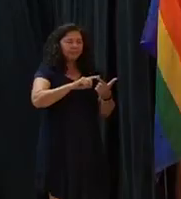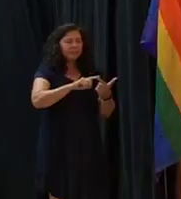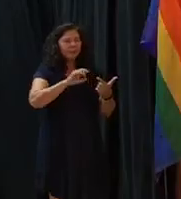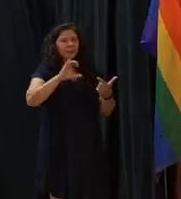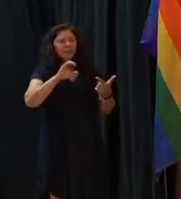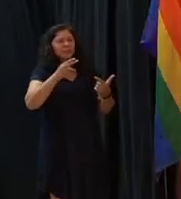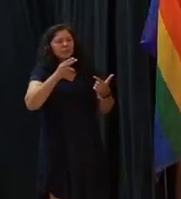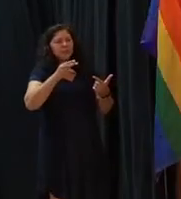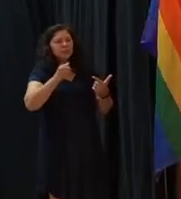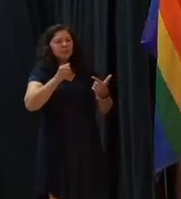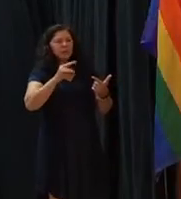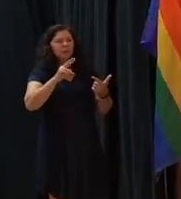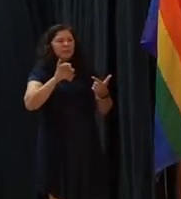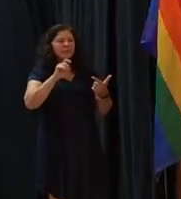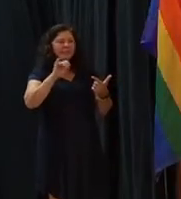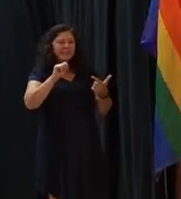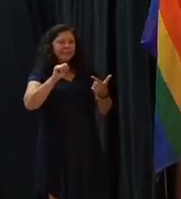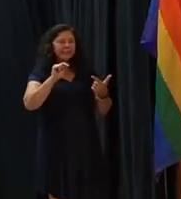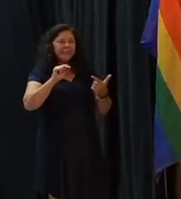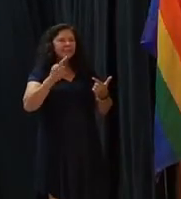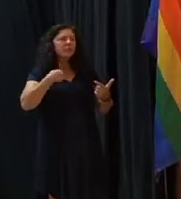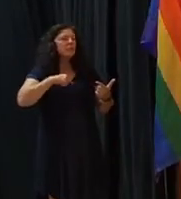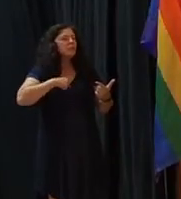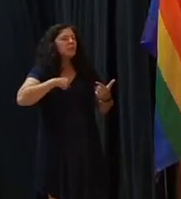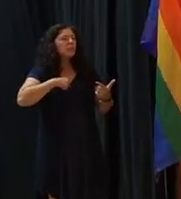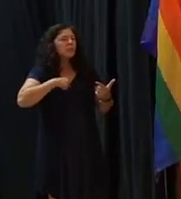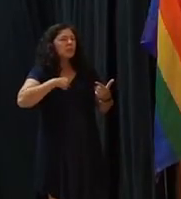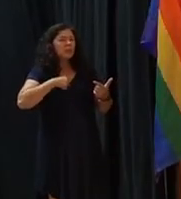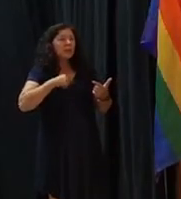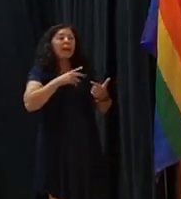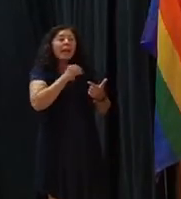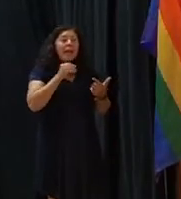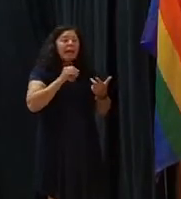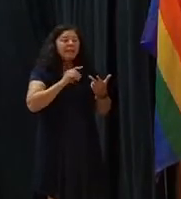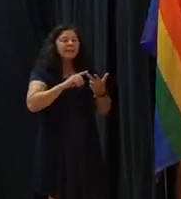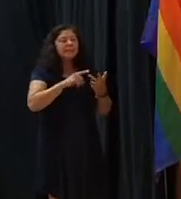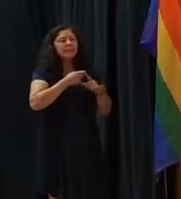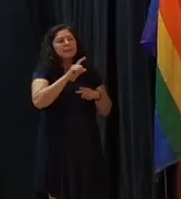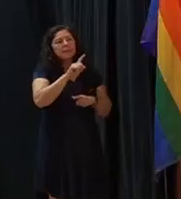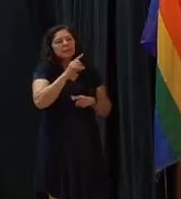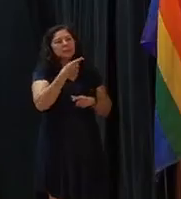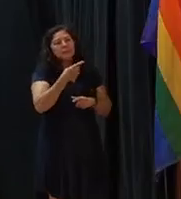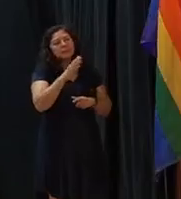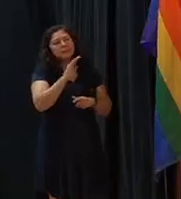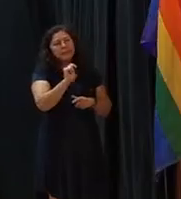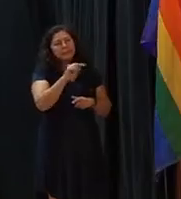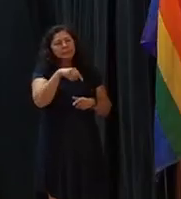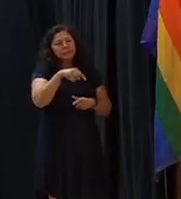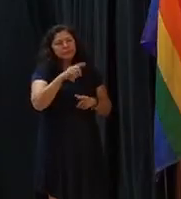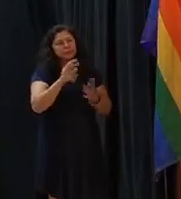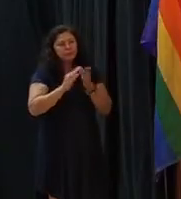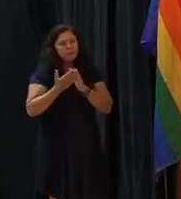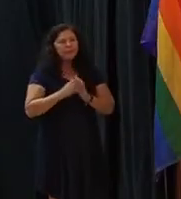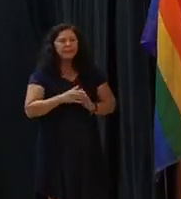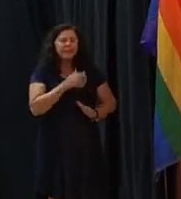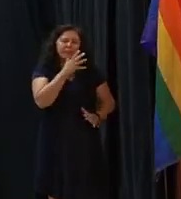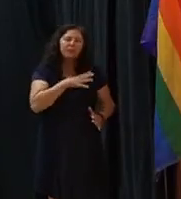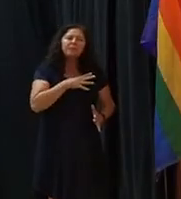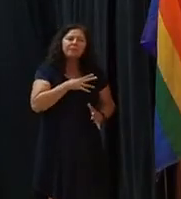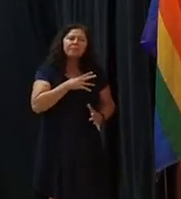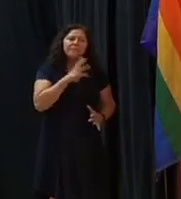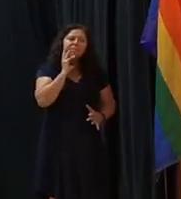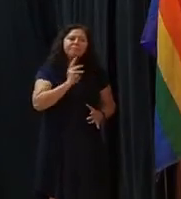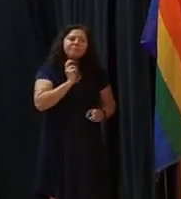already... second, because they happen to be from the LGBT community. So they do find it difficult, but I